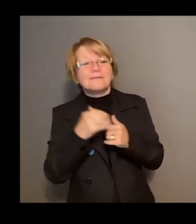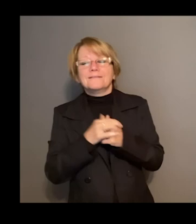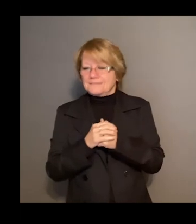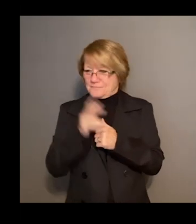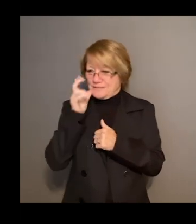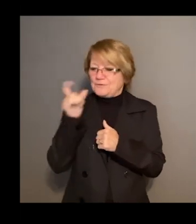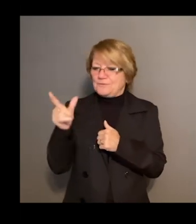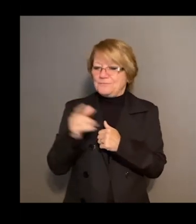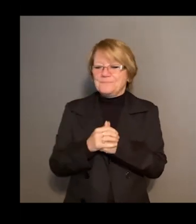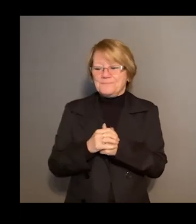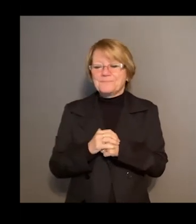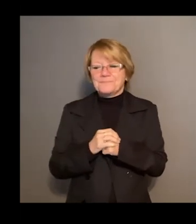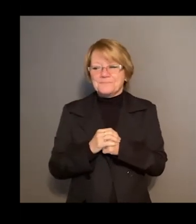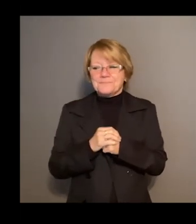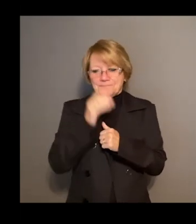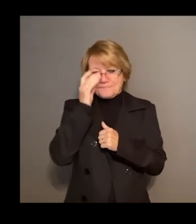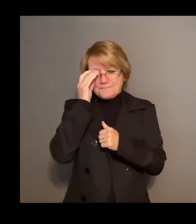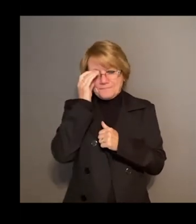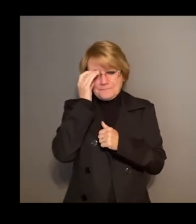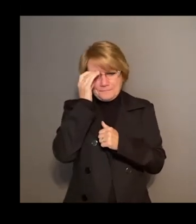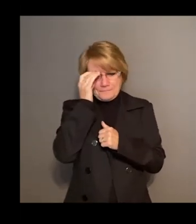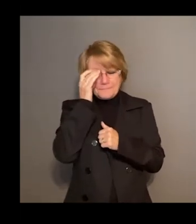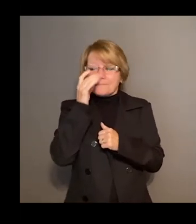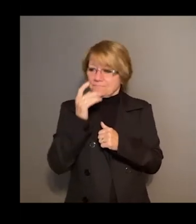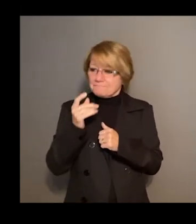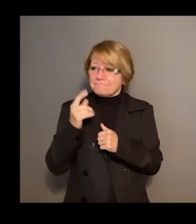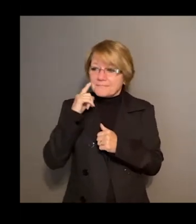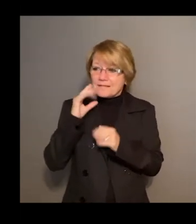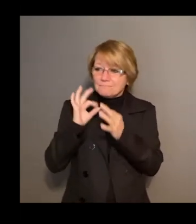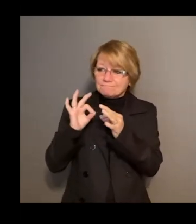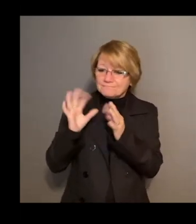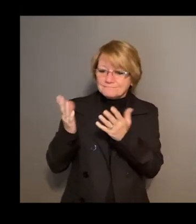Yes, can you guys hear me better now? Yeah, we can hear you better.